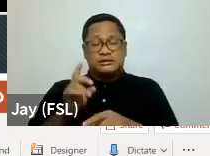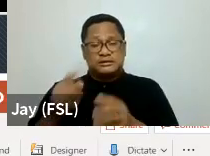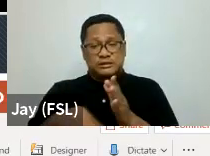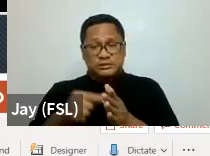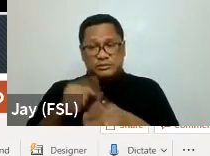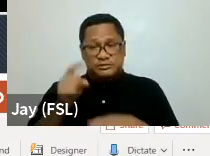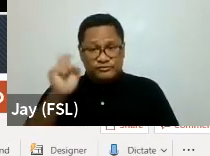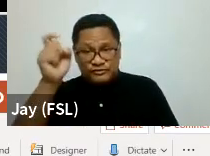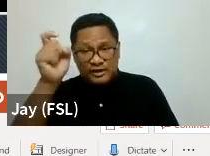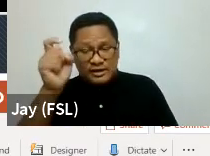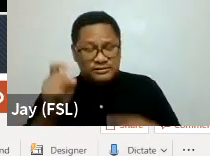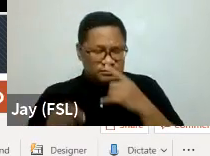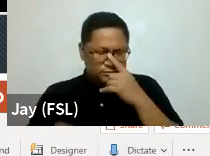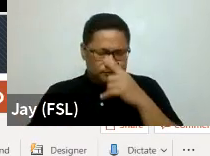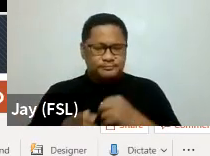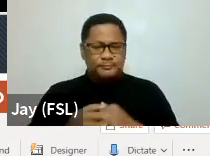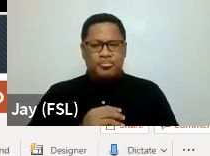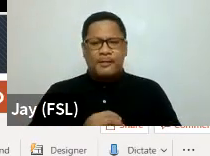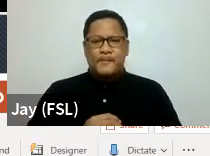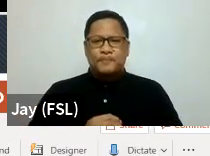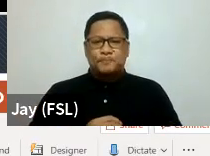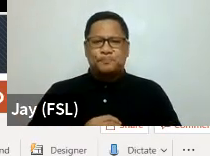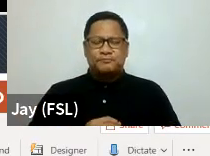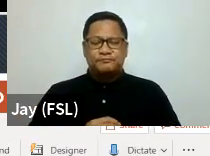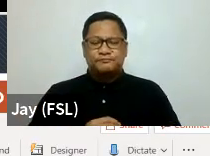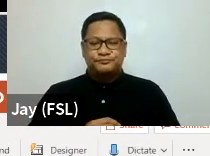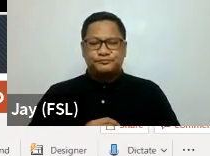Okay. So,